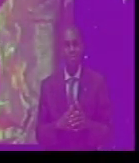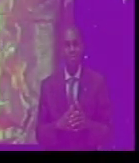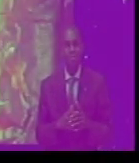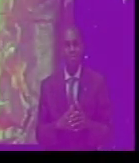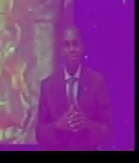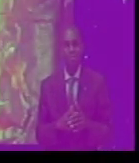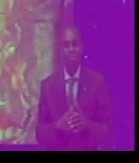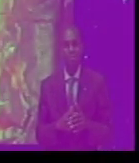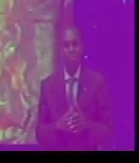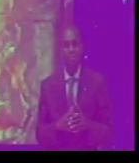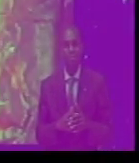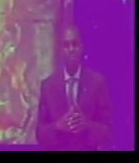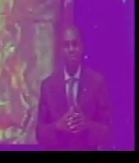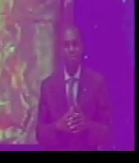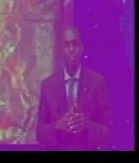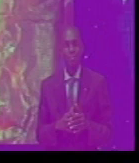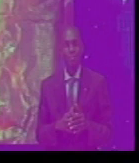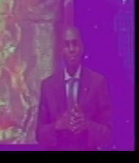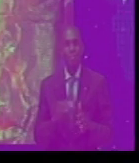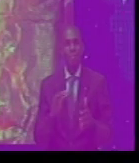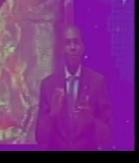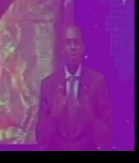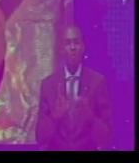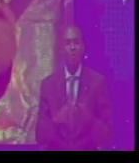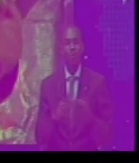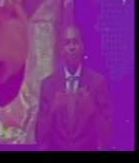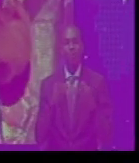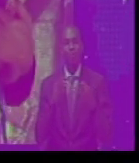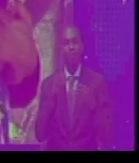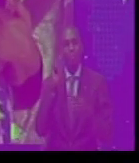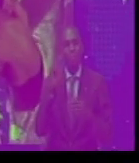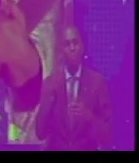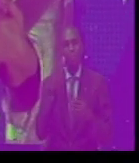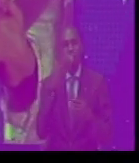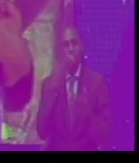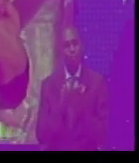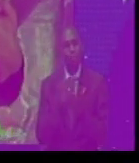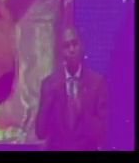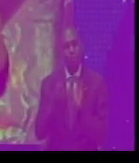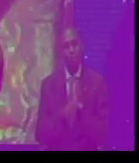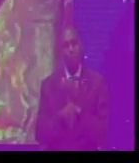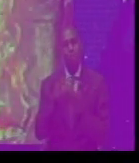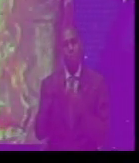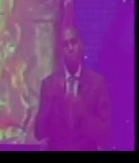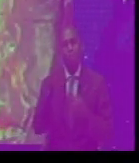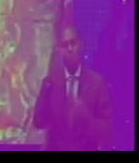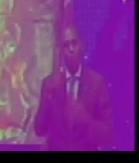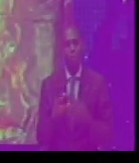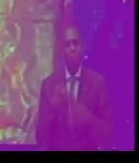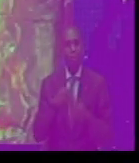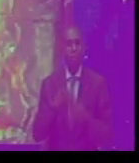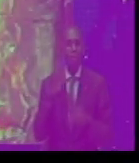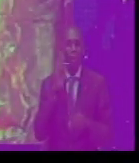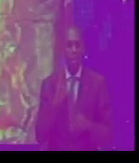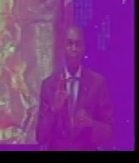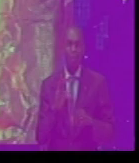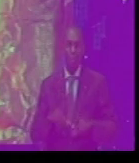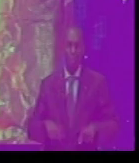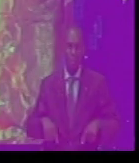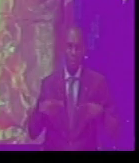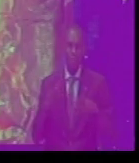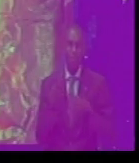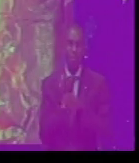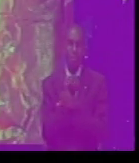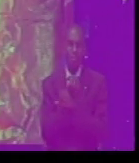Praise Master Jesus. My name is Sister Ijoma Igbowolundu. I want to testify the goodness